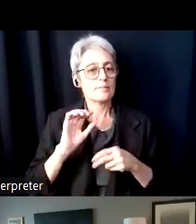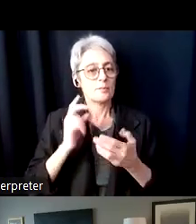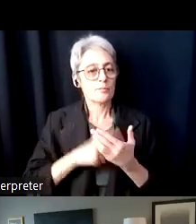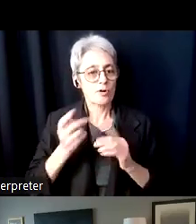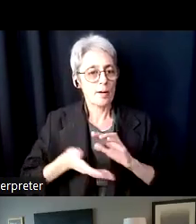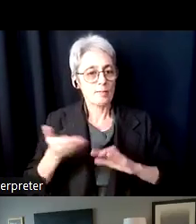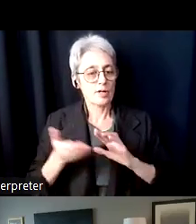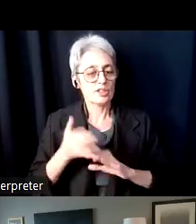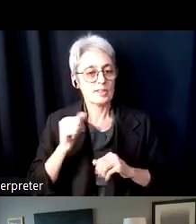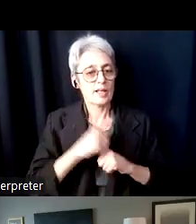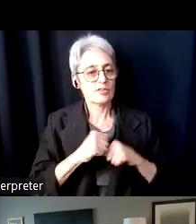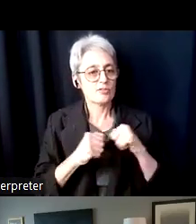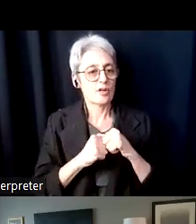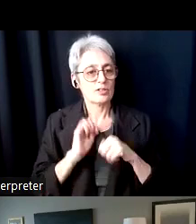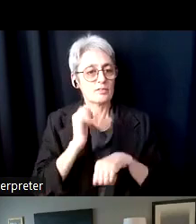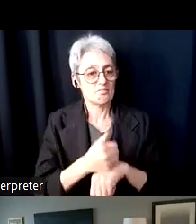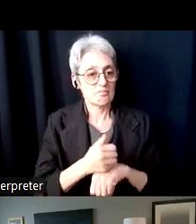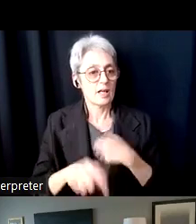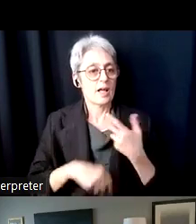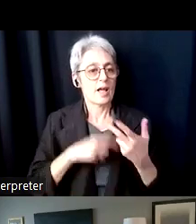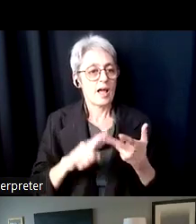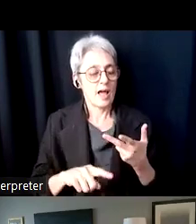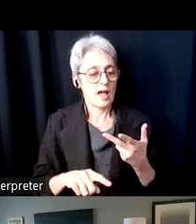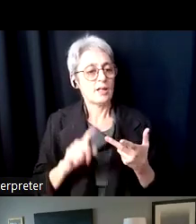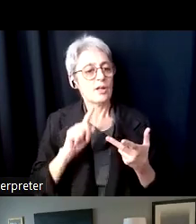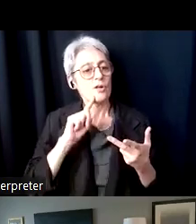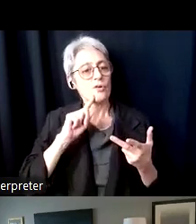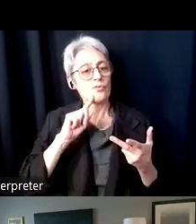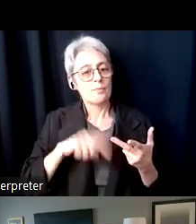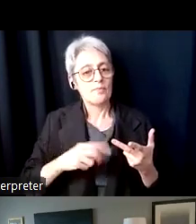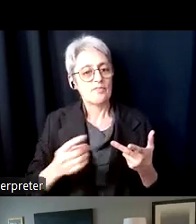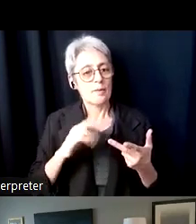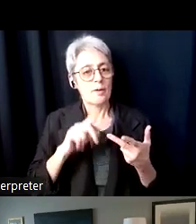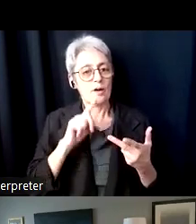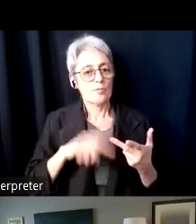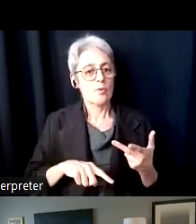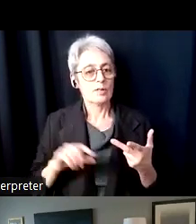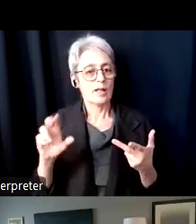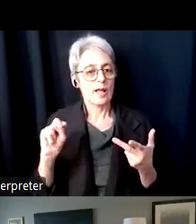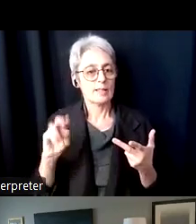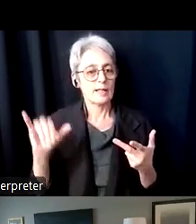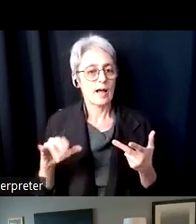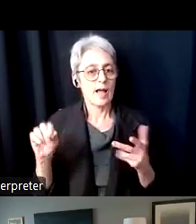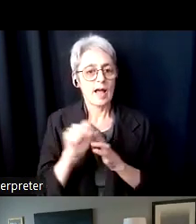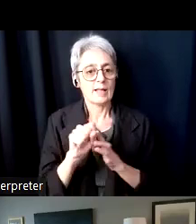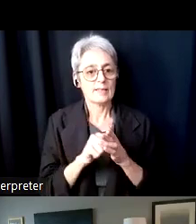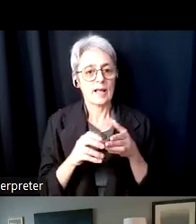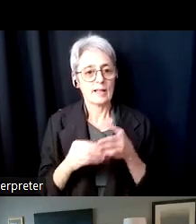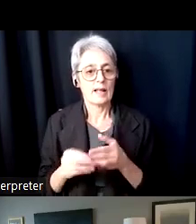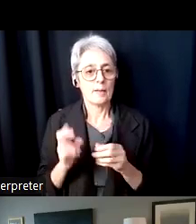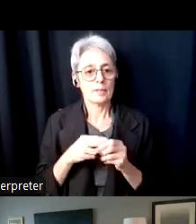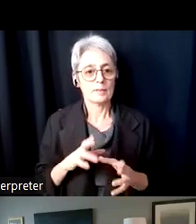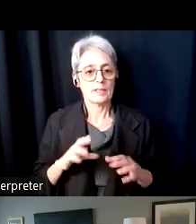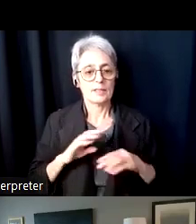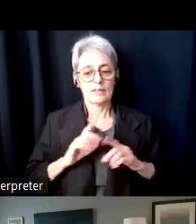infrastructure. And they also provide feedback on reports such as NCI and state-led participant satisfaction